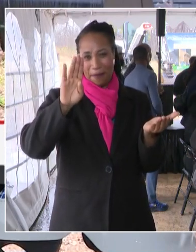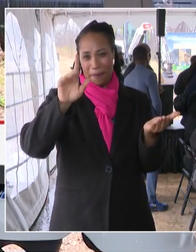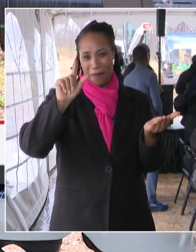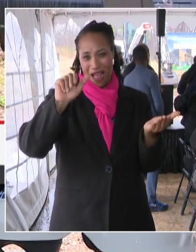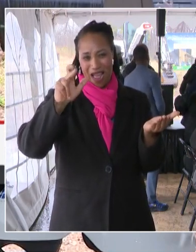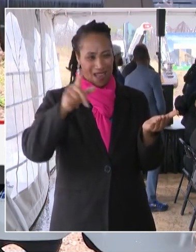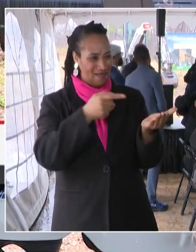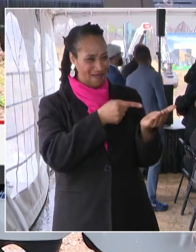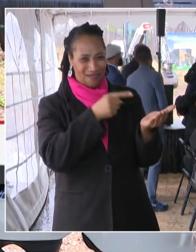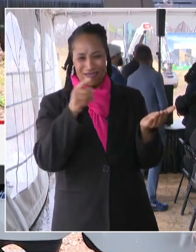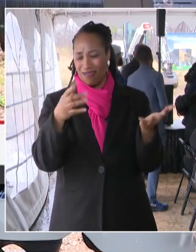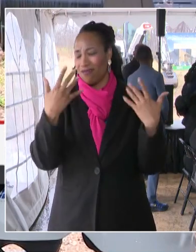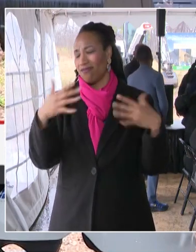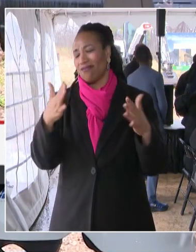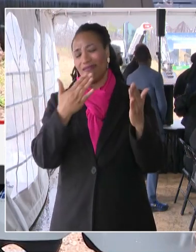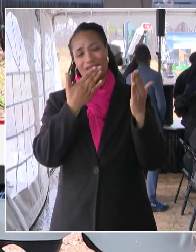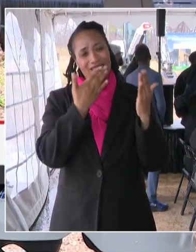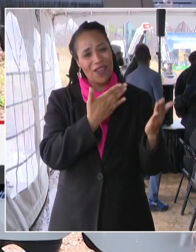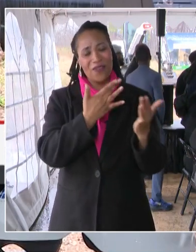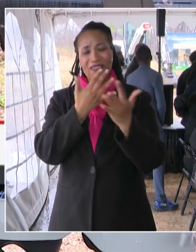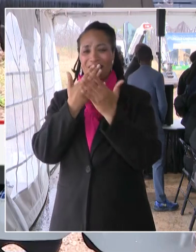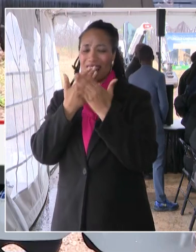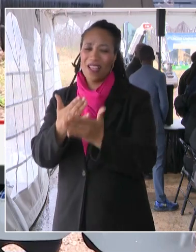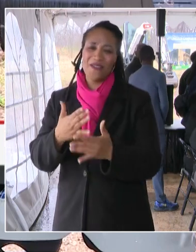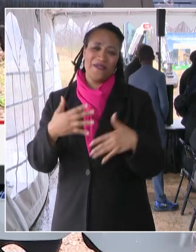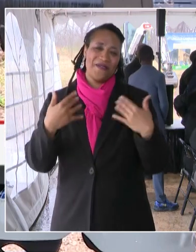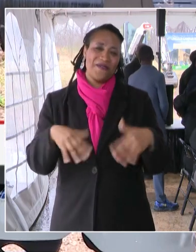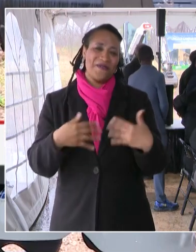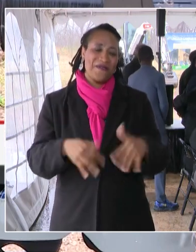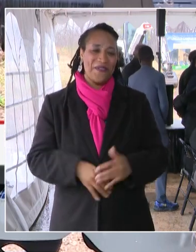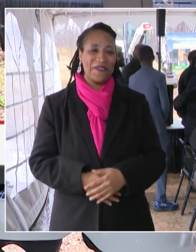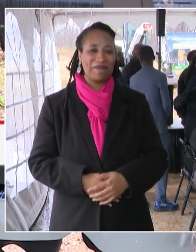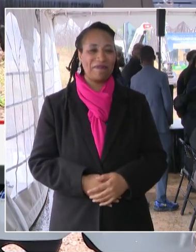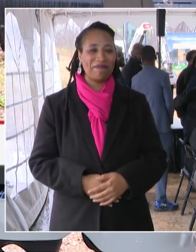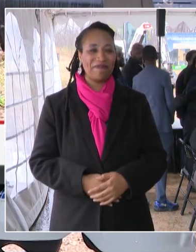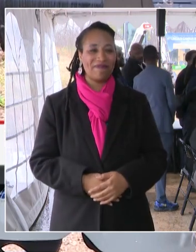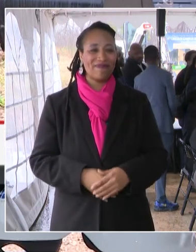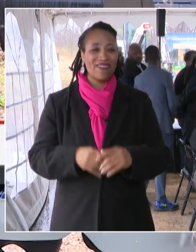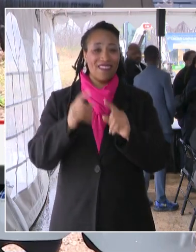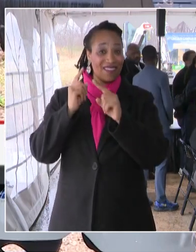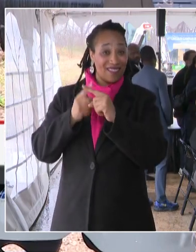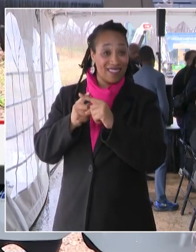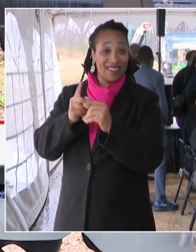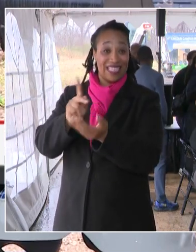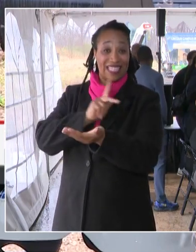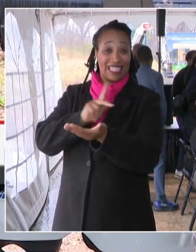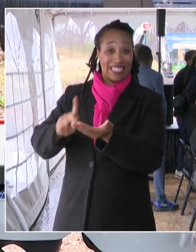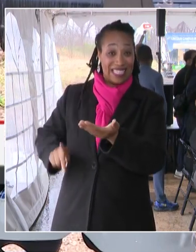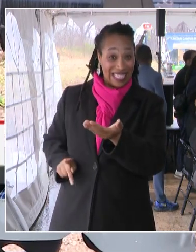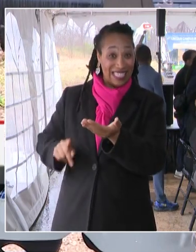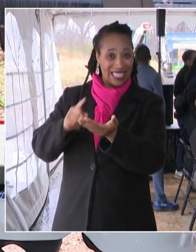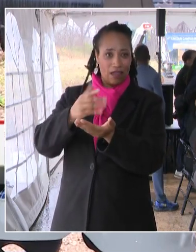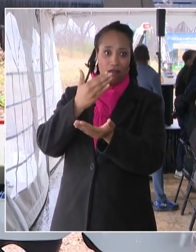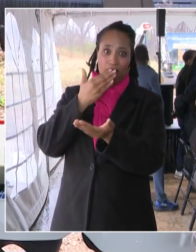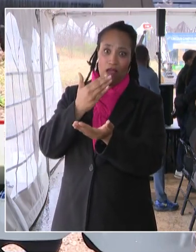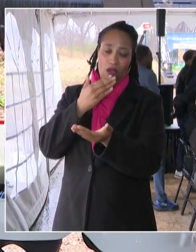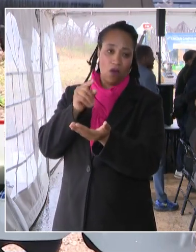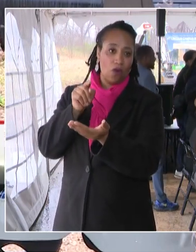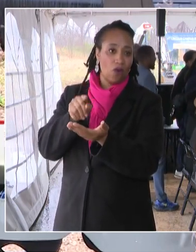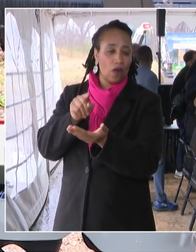and I want to thank the Bob King for the first ever and longest serving Fort Lincoln ANC